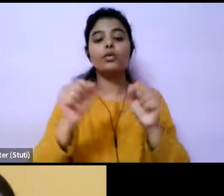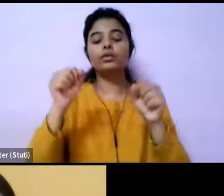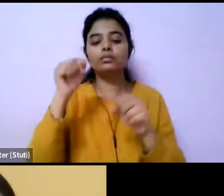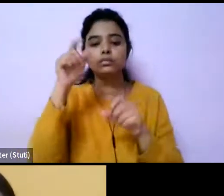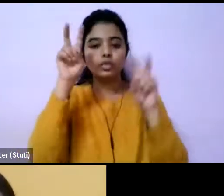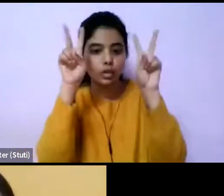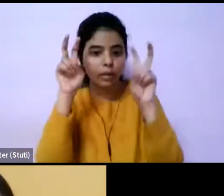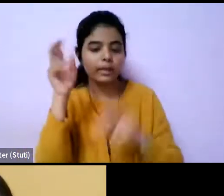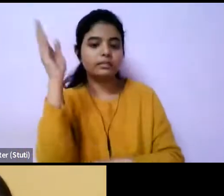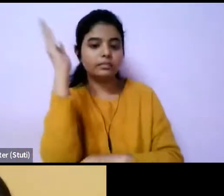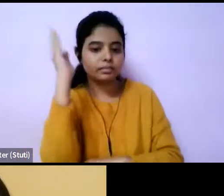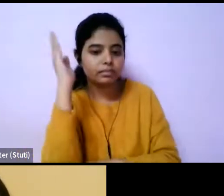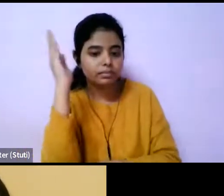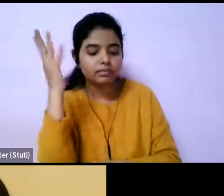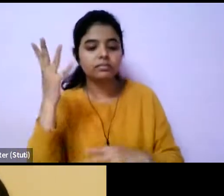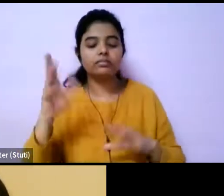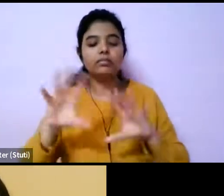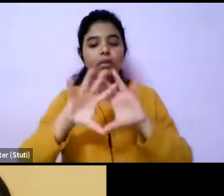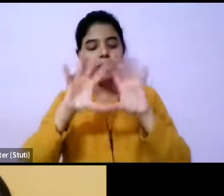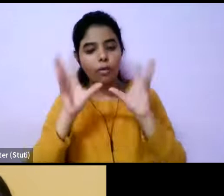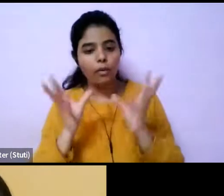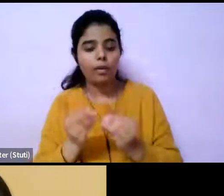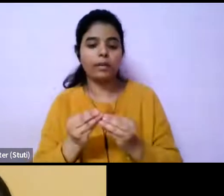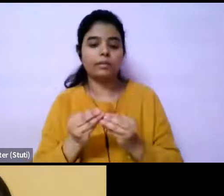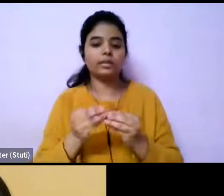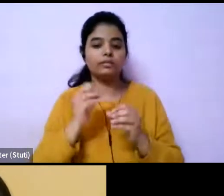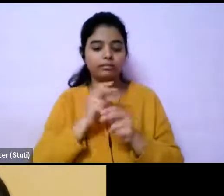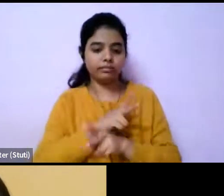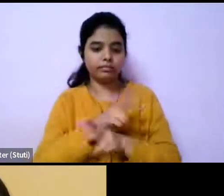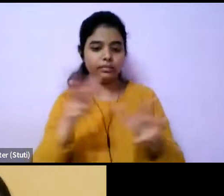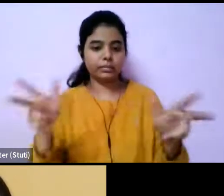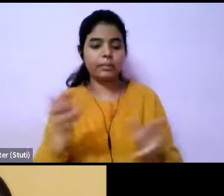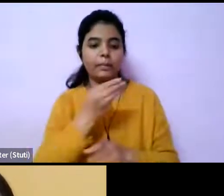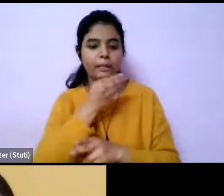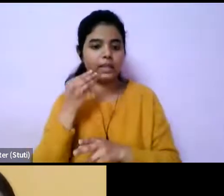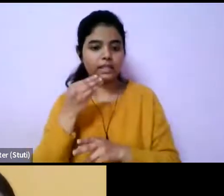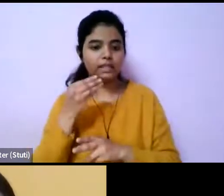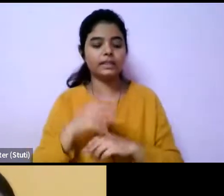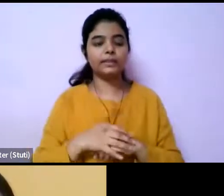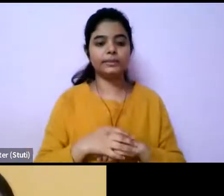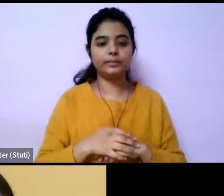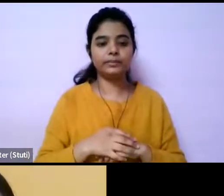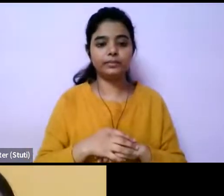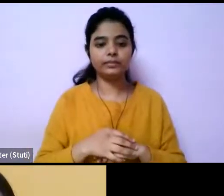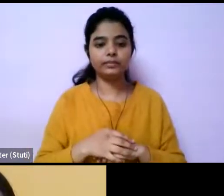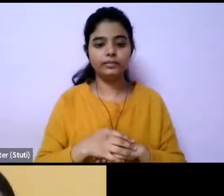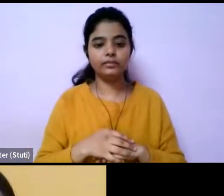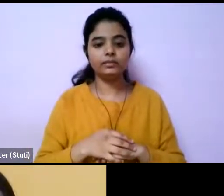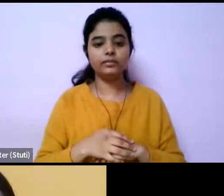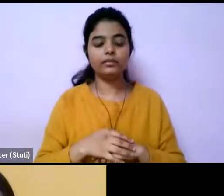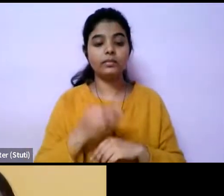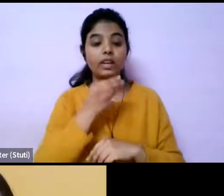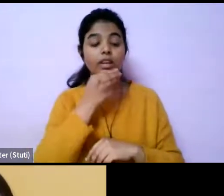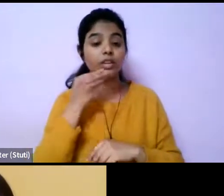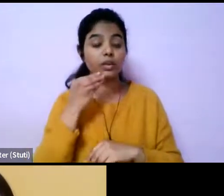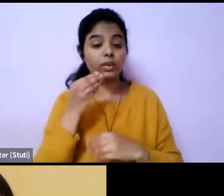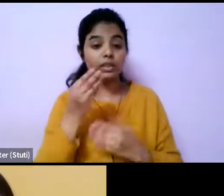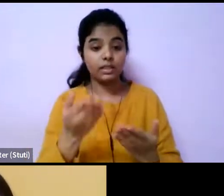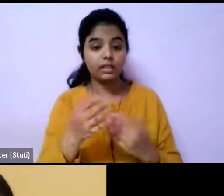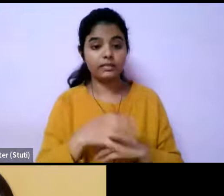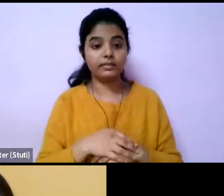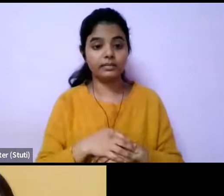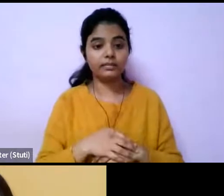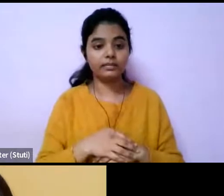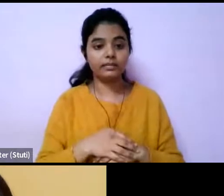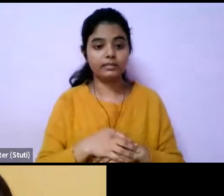on conceptualizing resistance through disability performance art, with a small request,